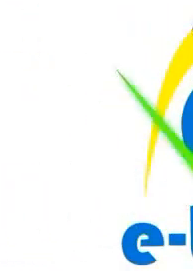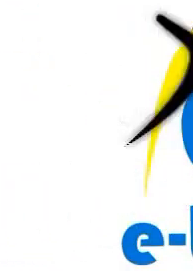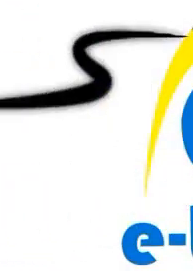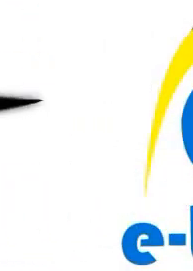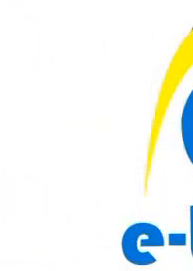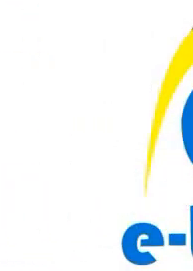should, will, and would.